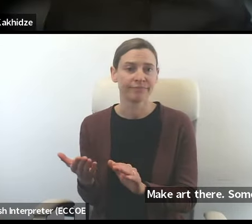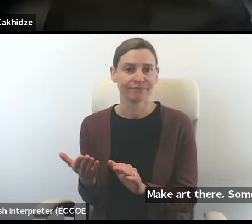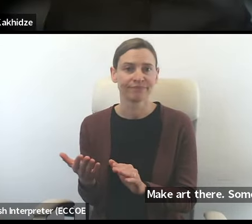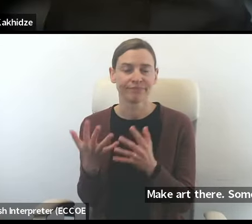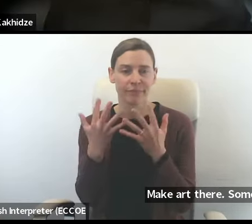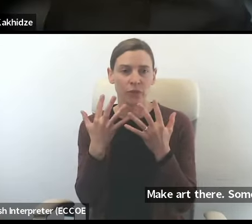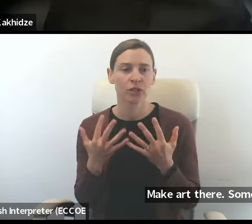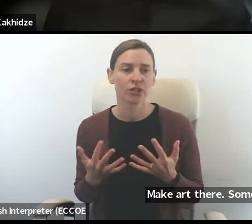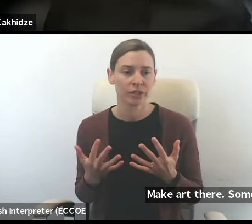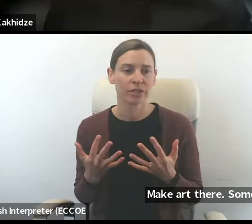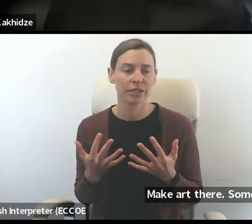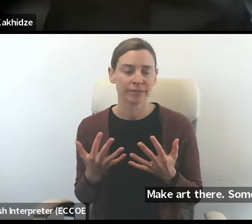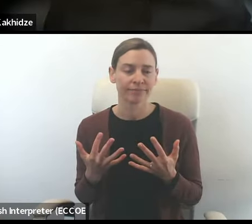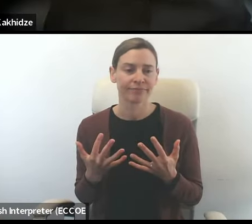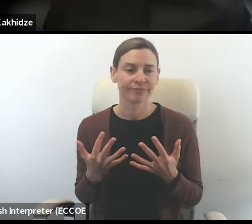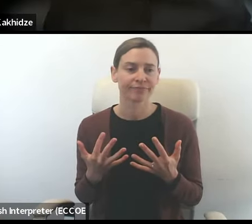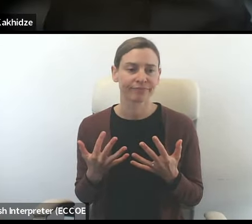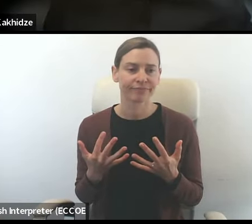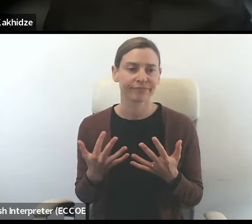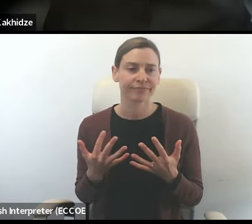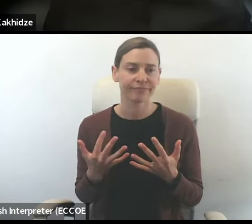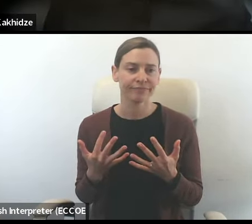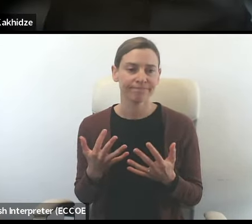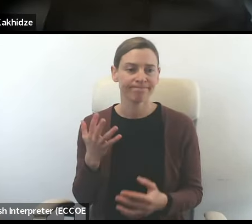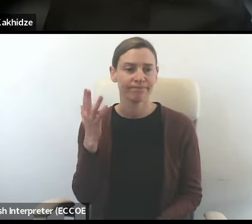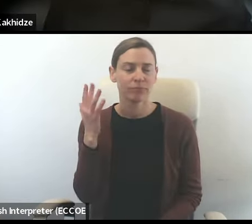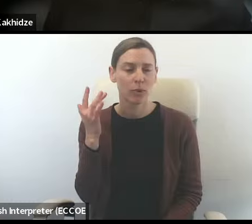unfortunately, because of the